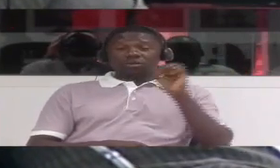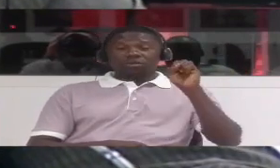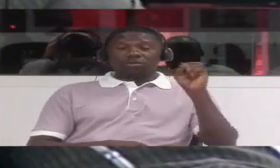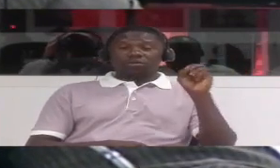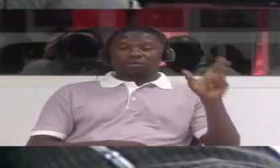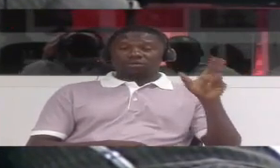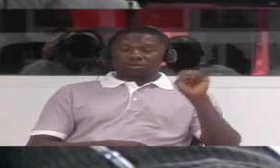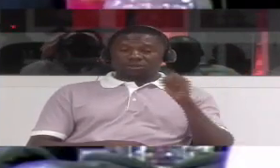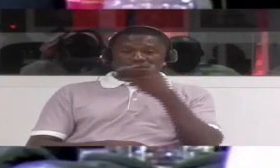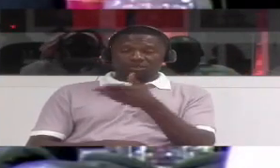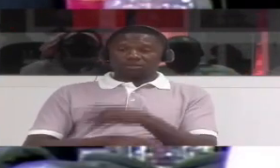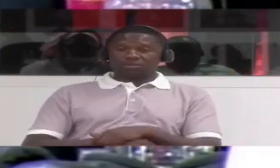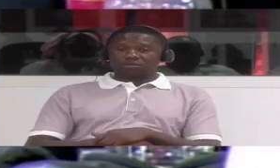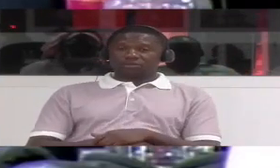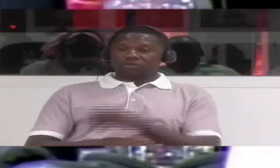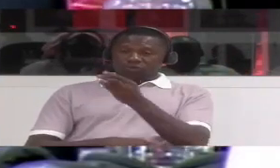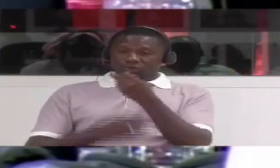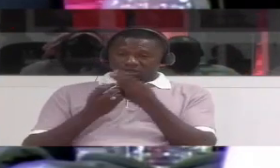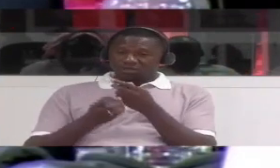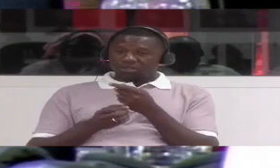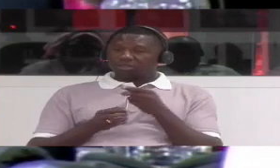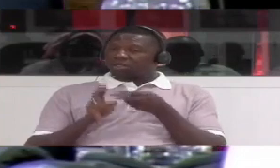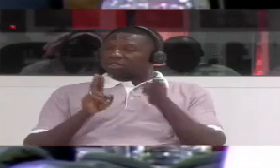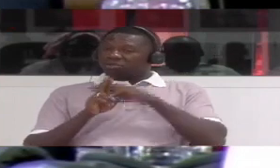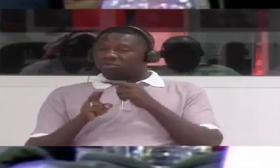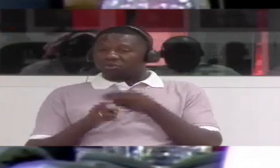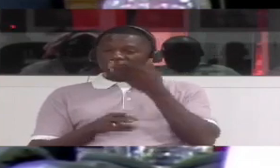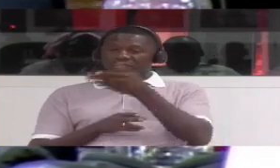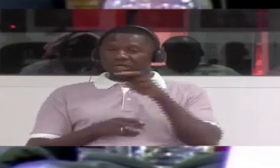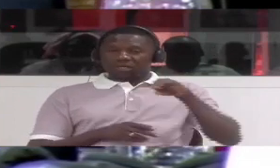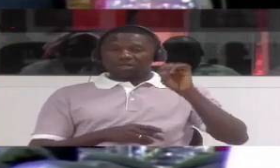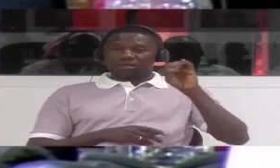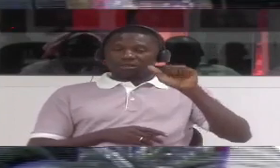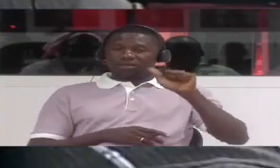that the reporting at the NIA was every day. Do you recall for how long?